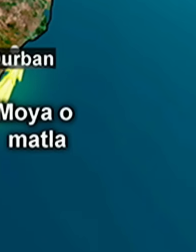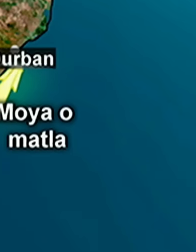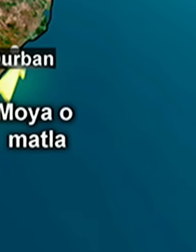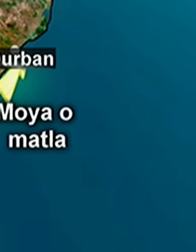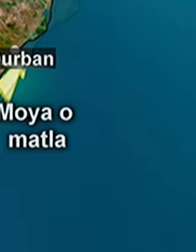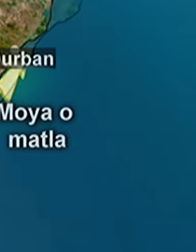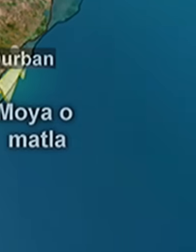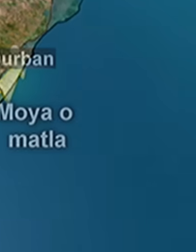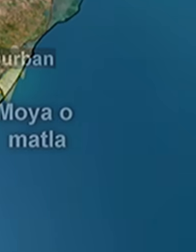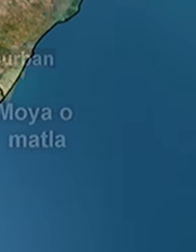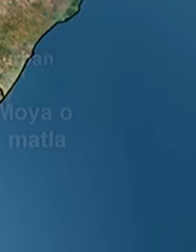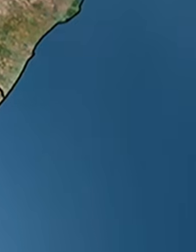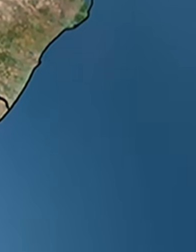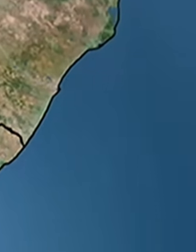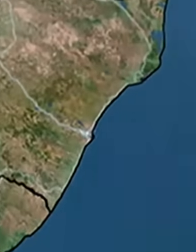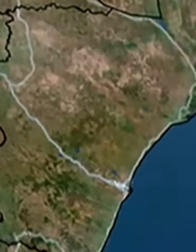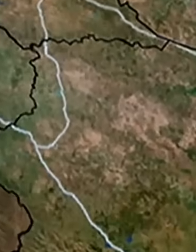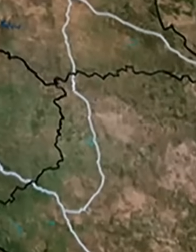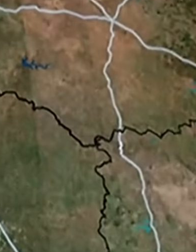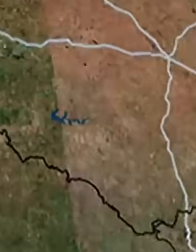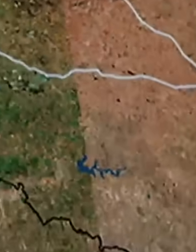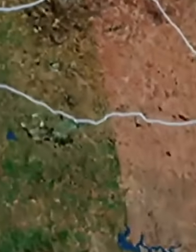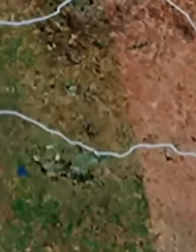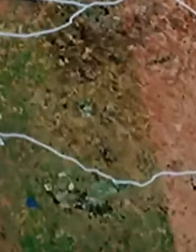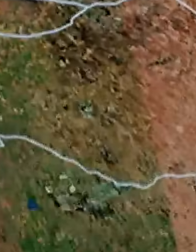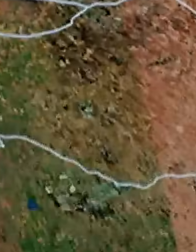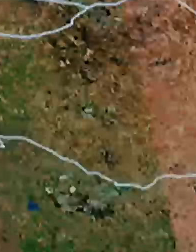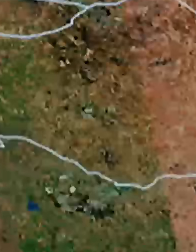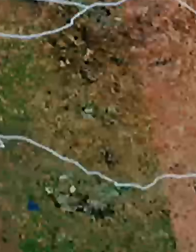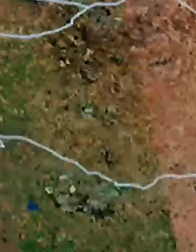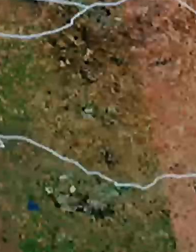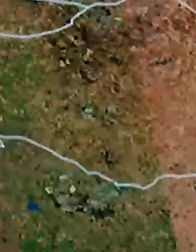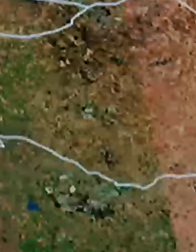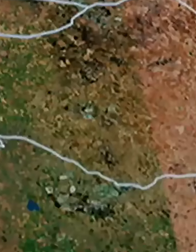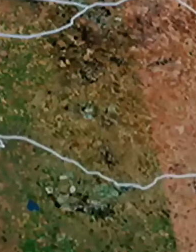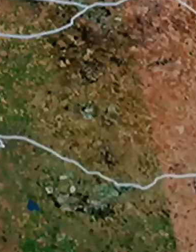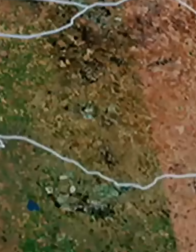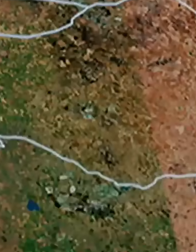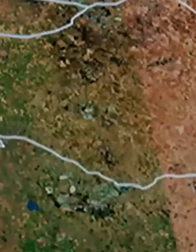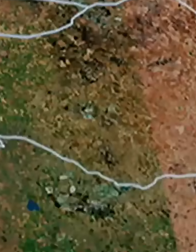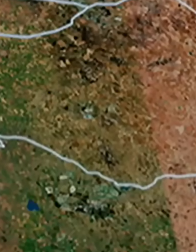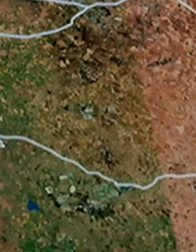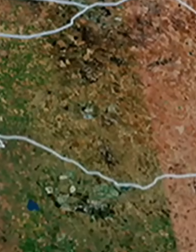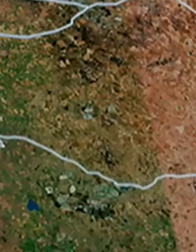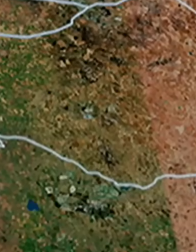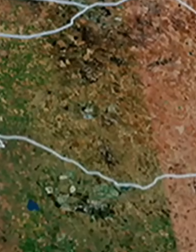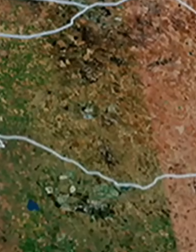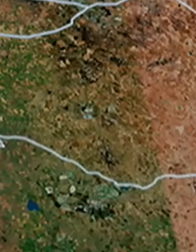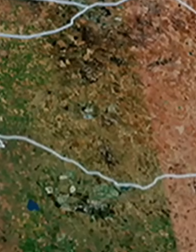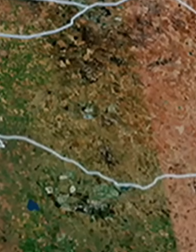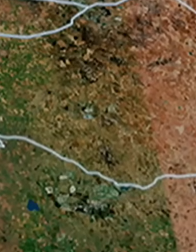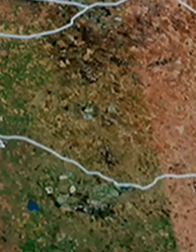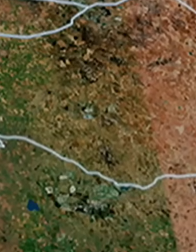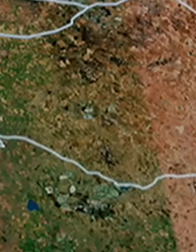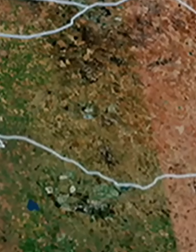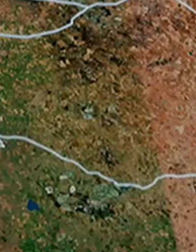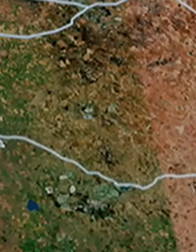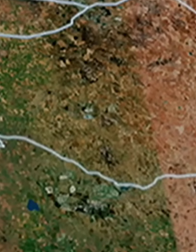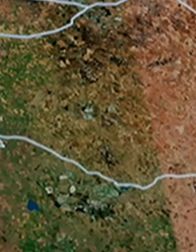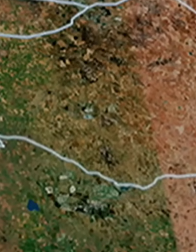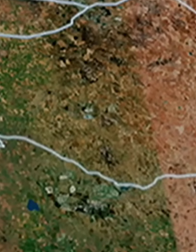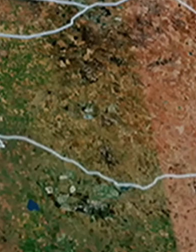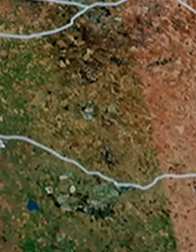oma o ka ba ka ngotla a ha di khateng teng mahloke di la ha sa motho bolo ba gauteng hlakile hore di khrate di tla fitla fela go mashome a mararo go pakang